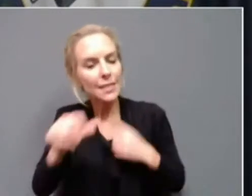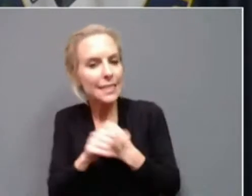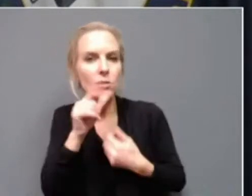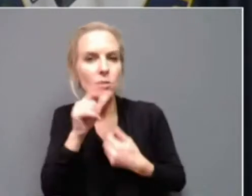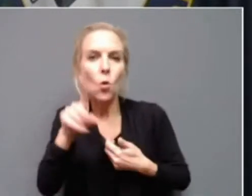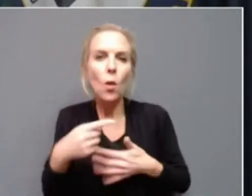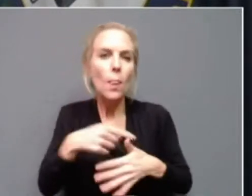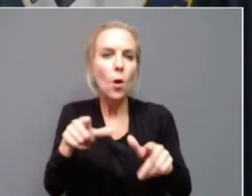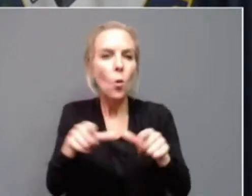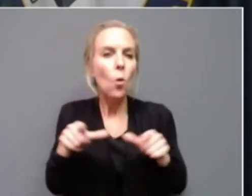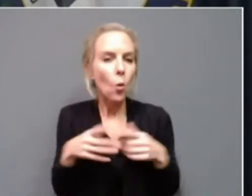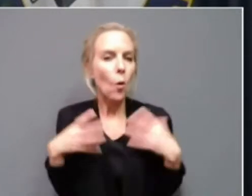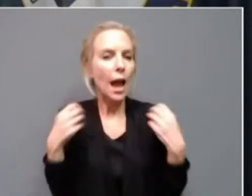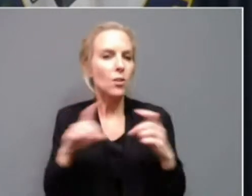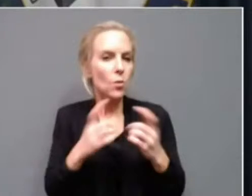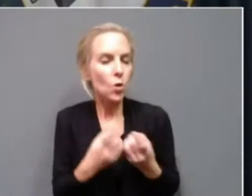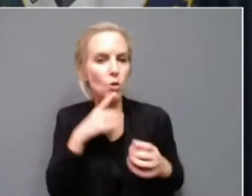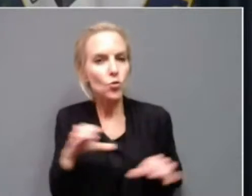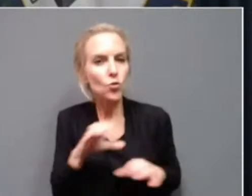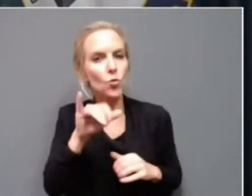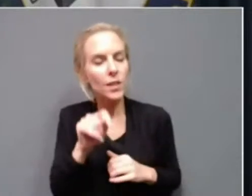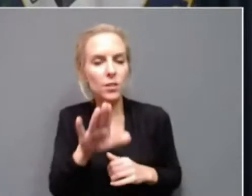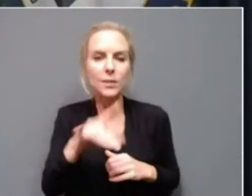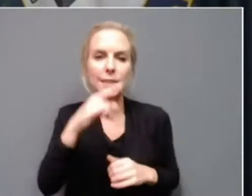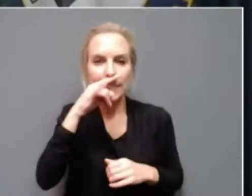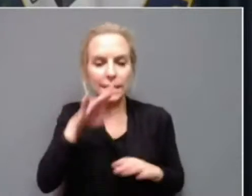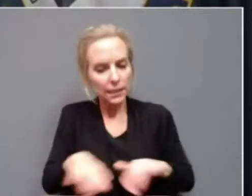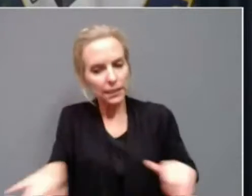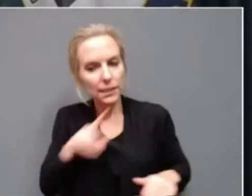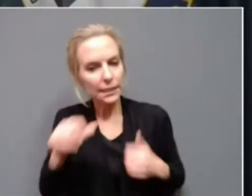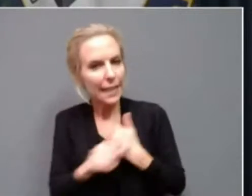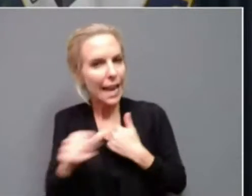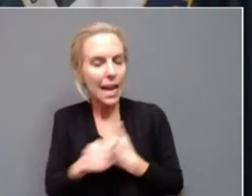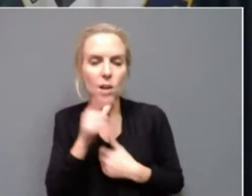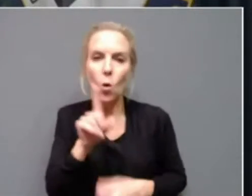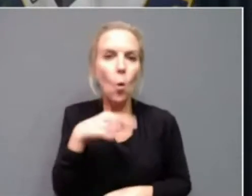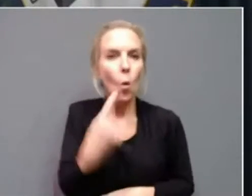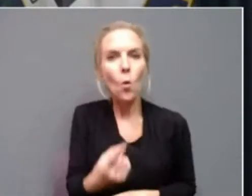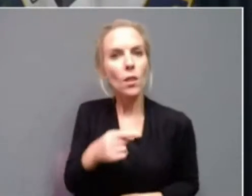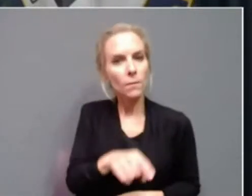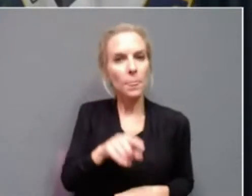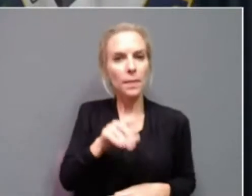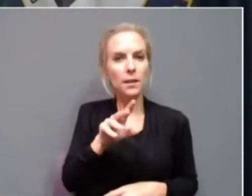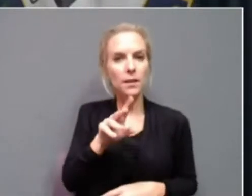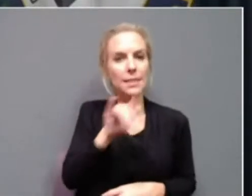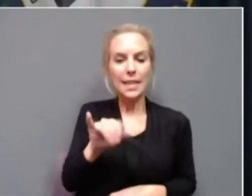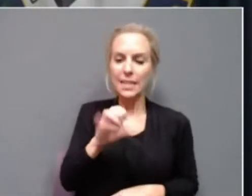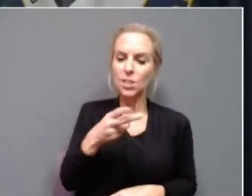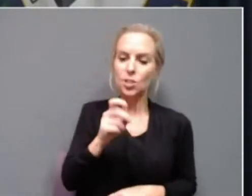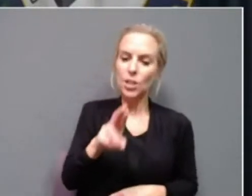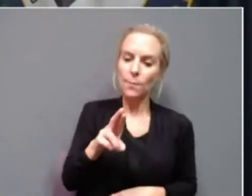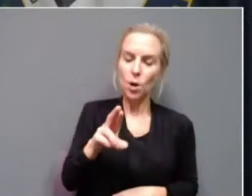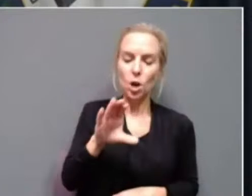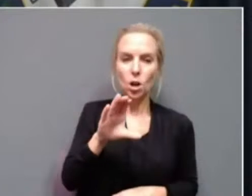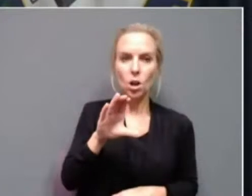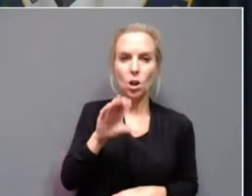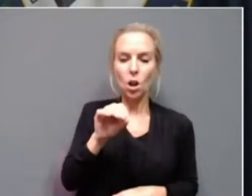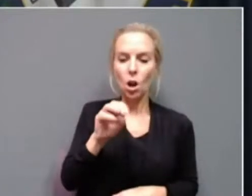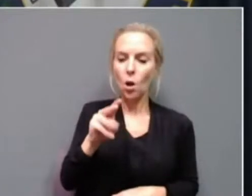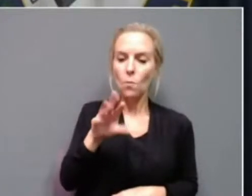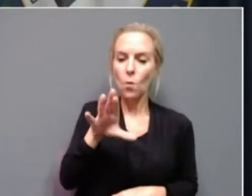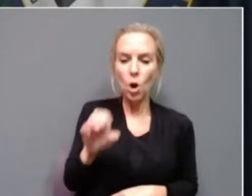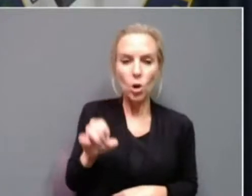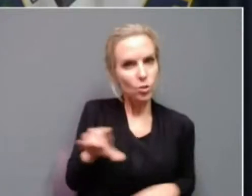health department saying you need to do it or your kids are in danger. It's not just the Kentucky Chamber of Commerce saying you need to do it or you're going to decimate